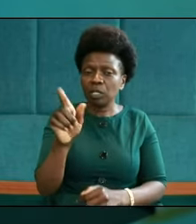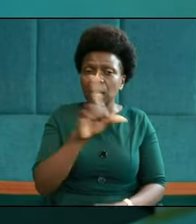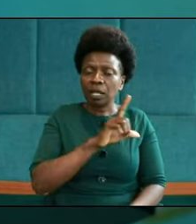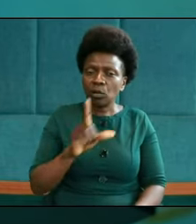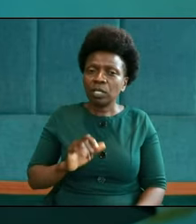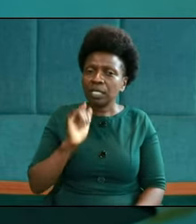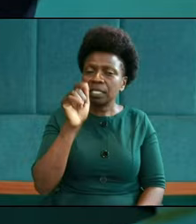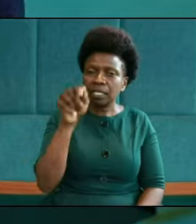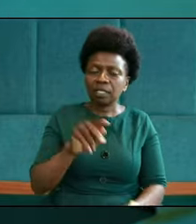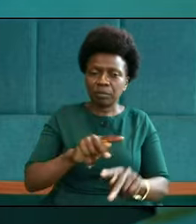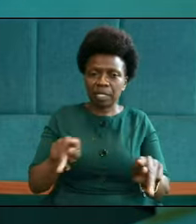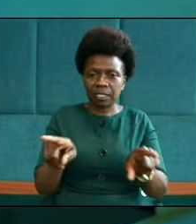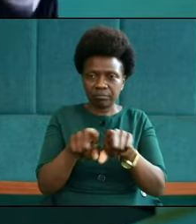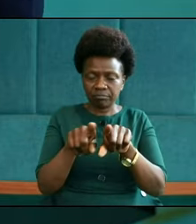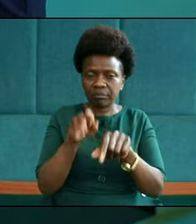in that place.